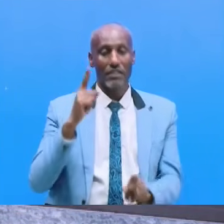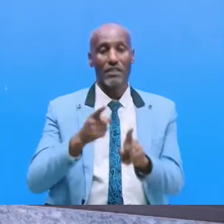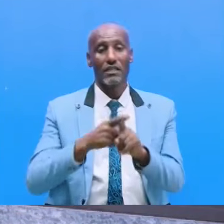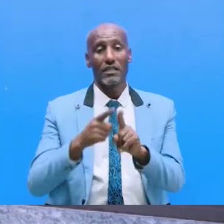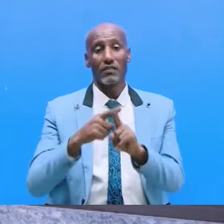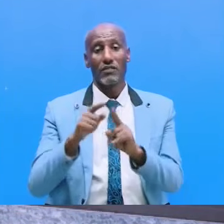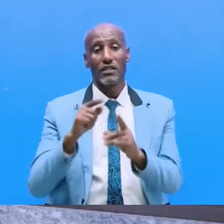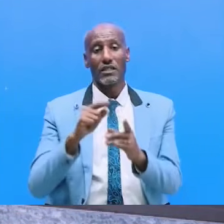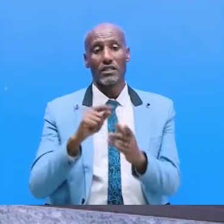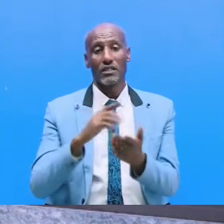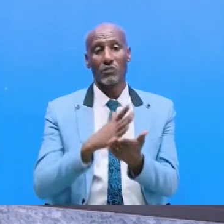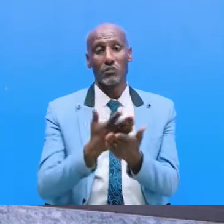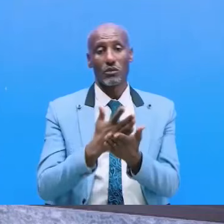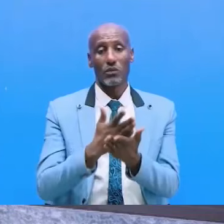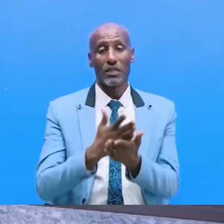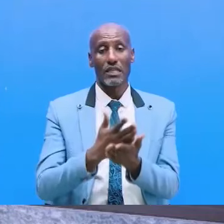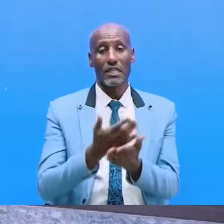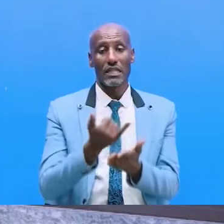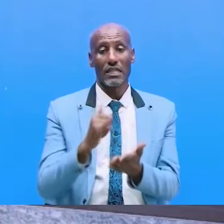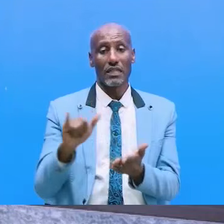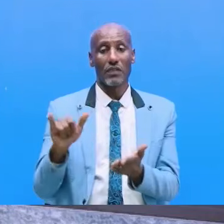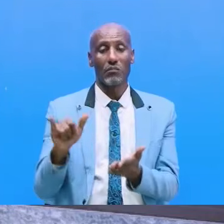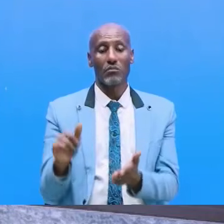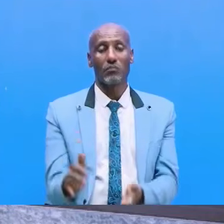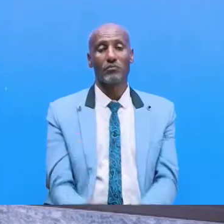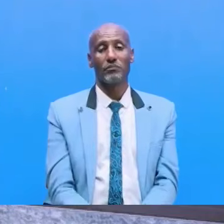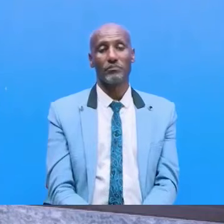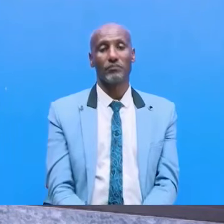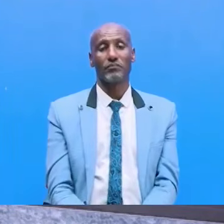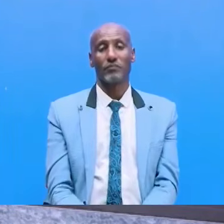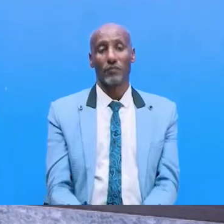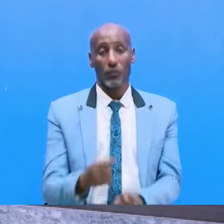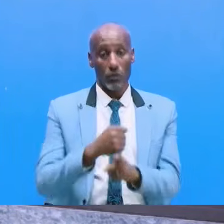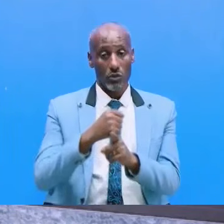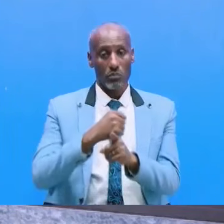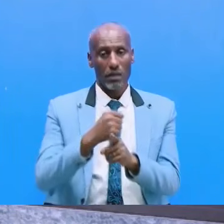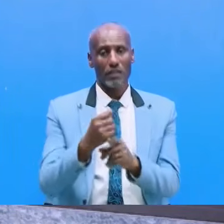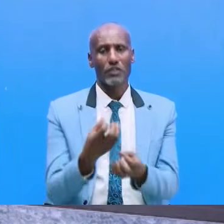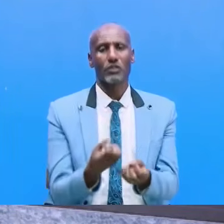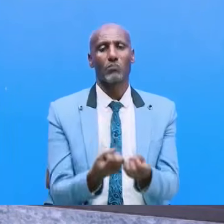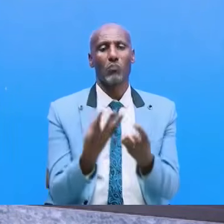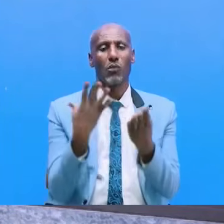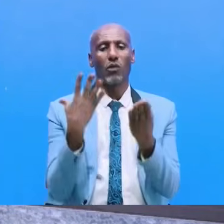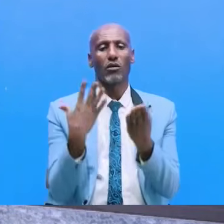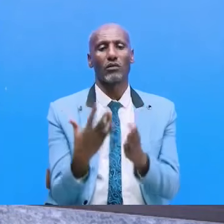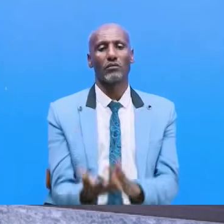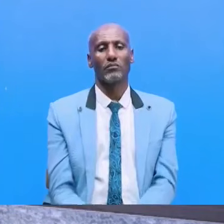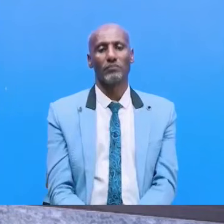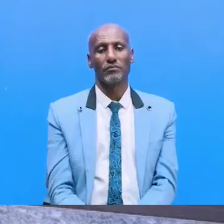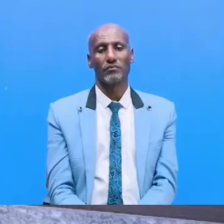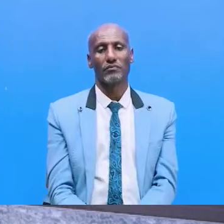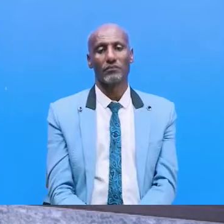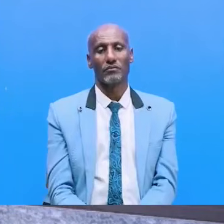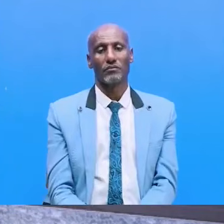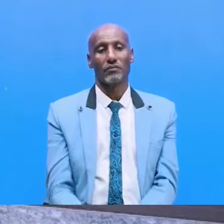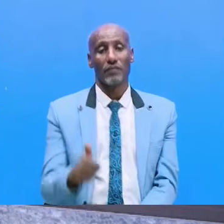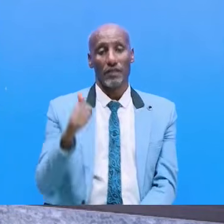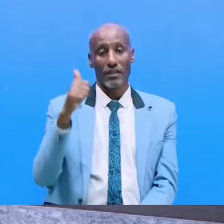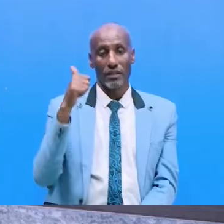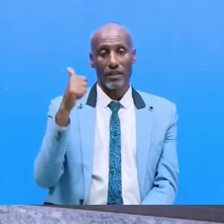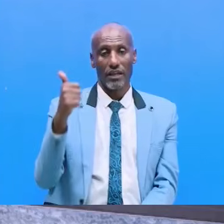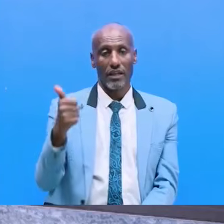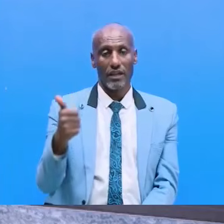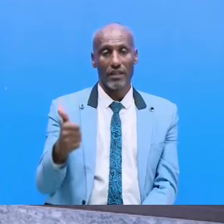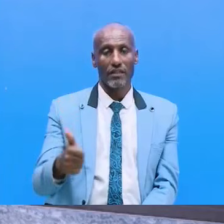them. I'll give you more practice and we are going to practice more and stay with me again. So here is a students, a